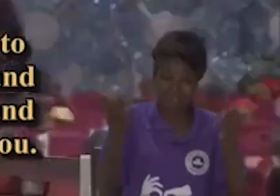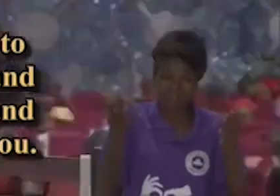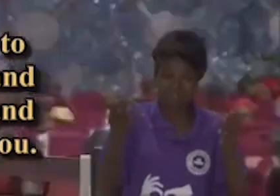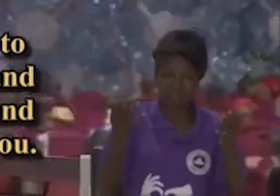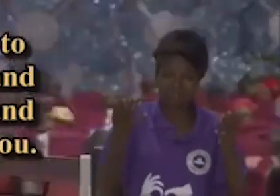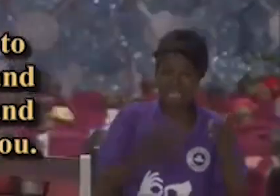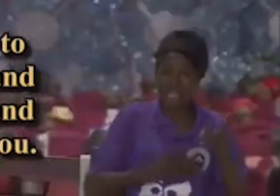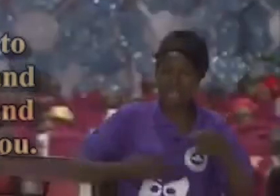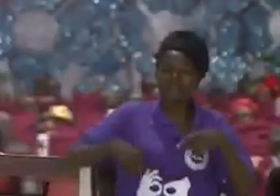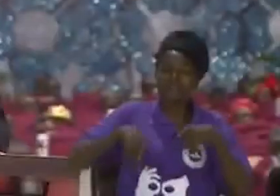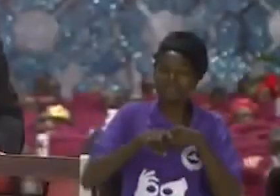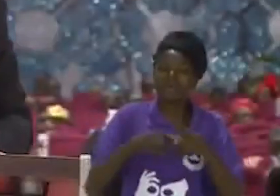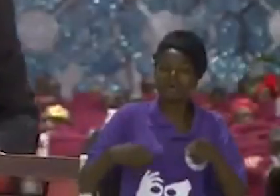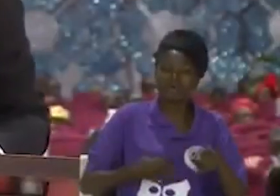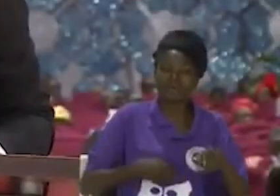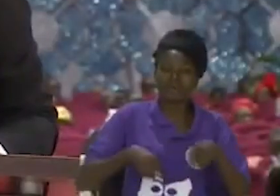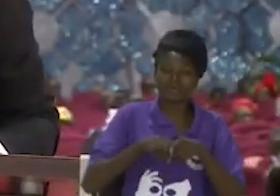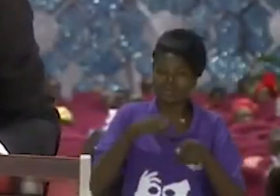then finally, for now,